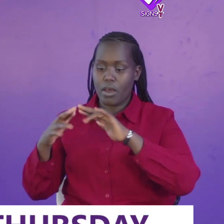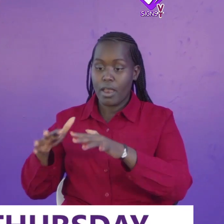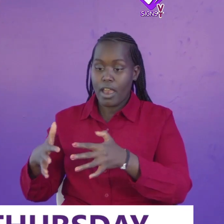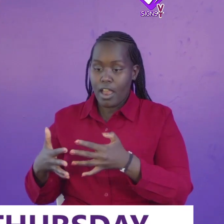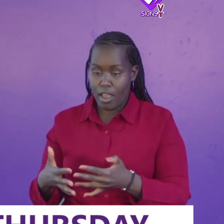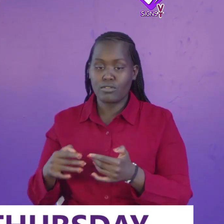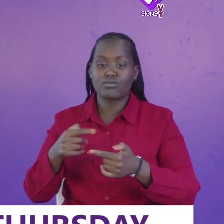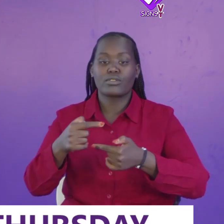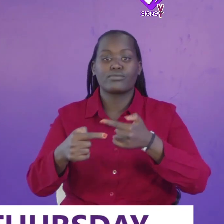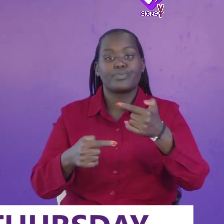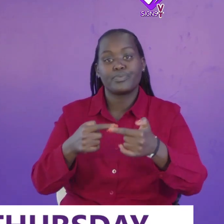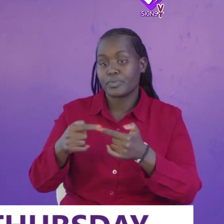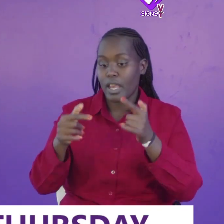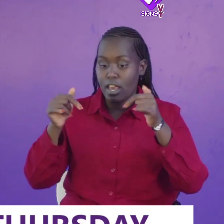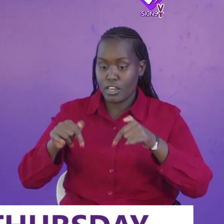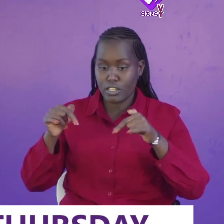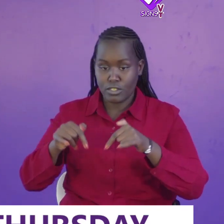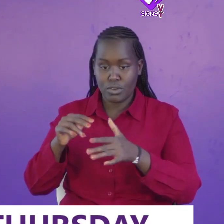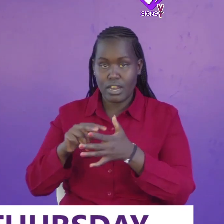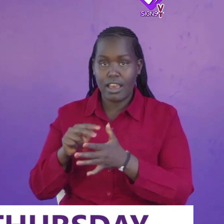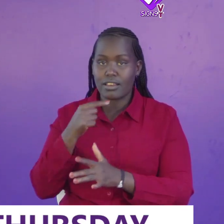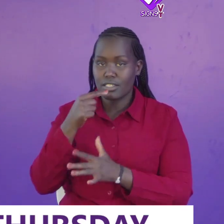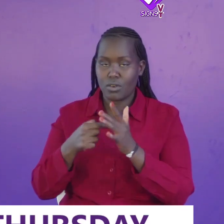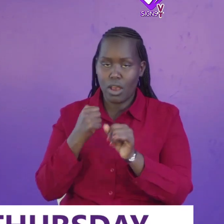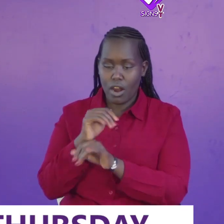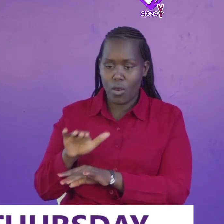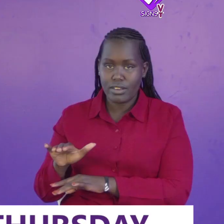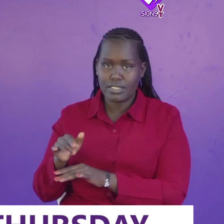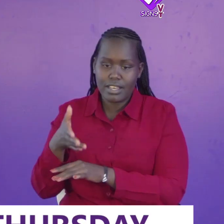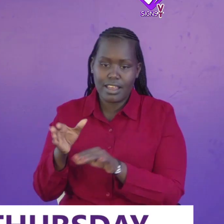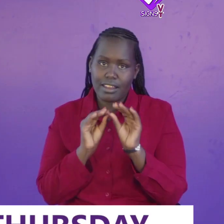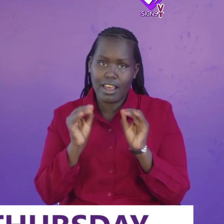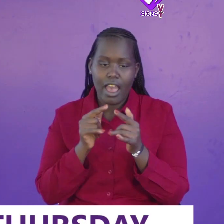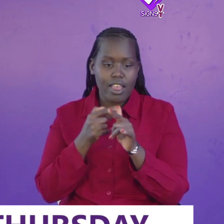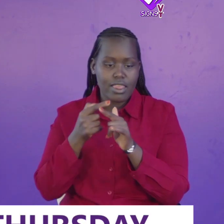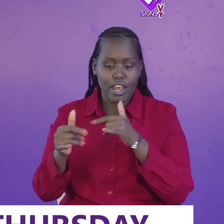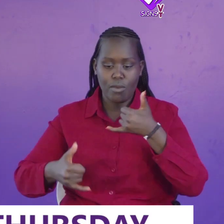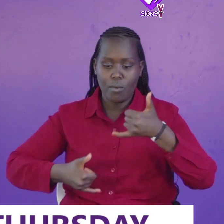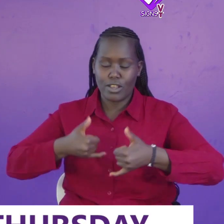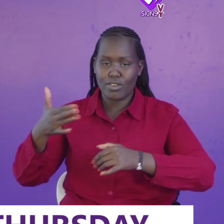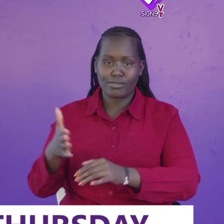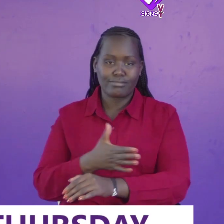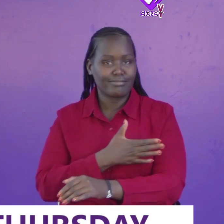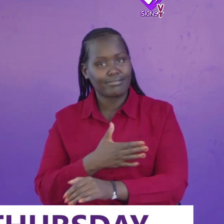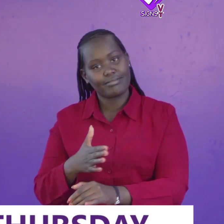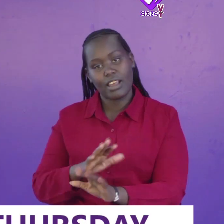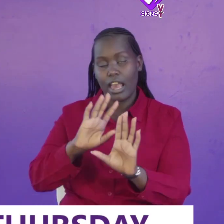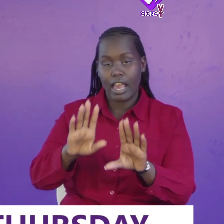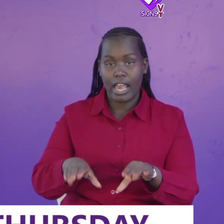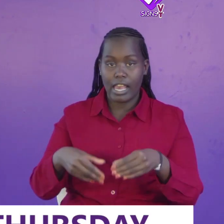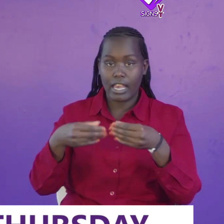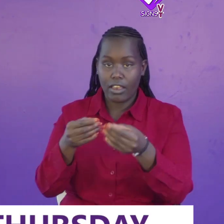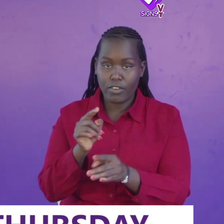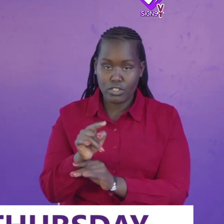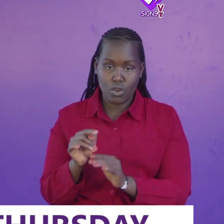we proceed. Leo niko solo, DJ Latona hayuko area, so you will enjoy music given to you by